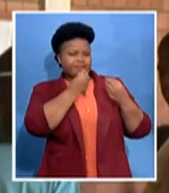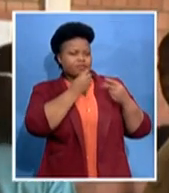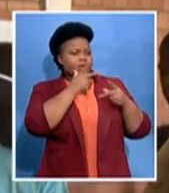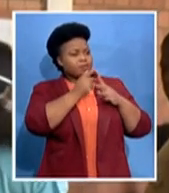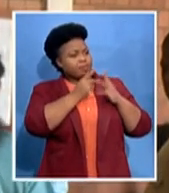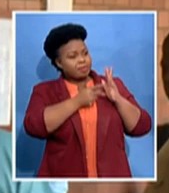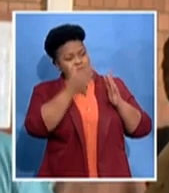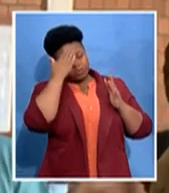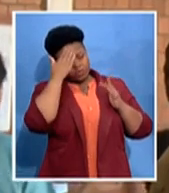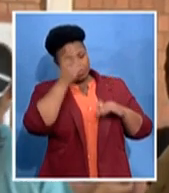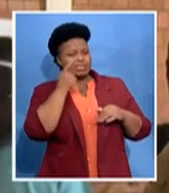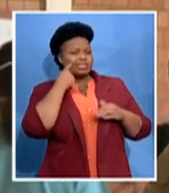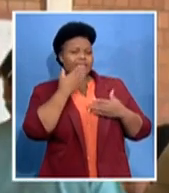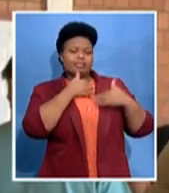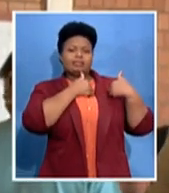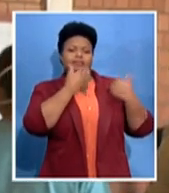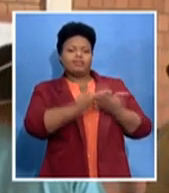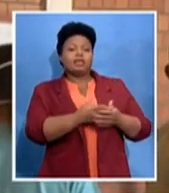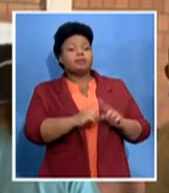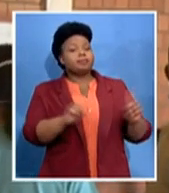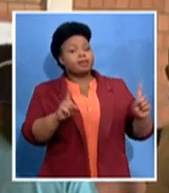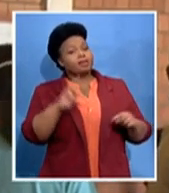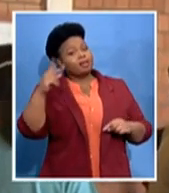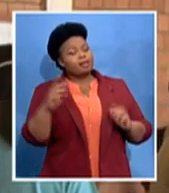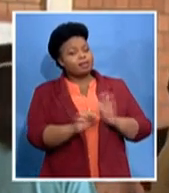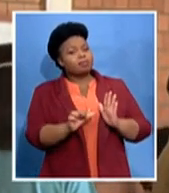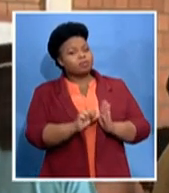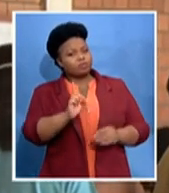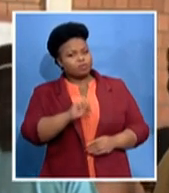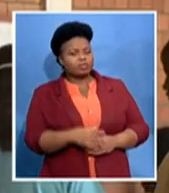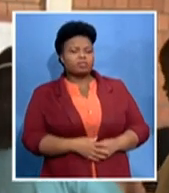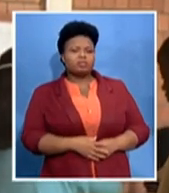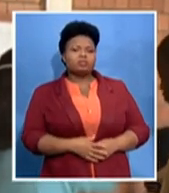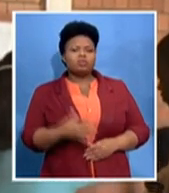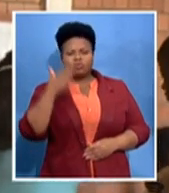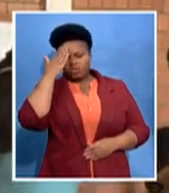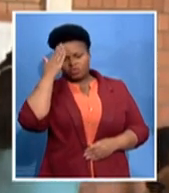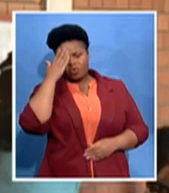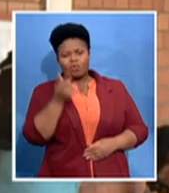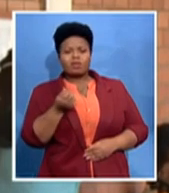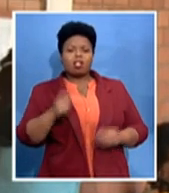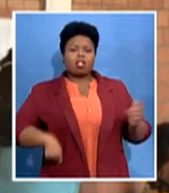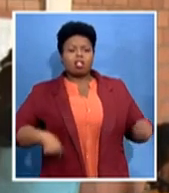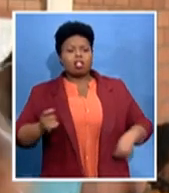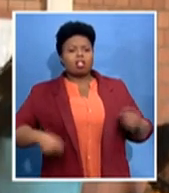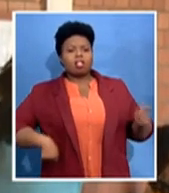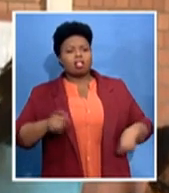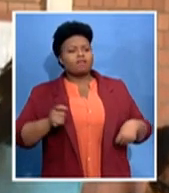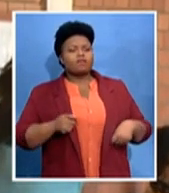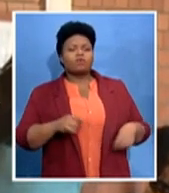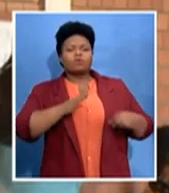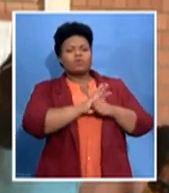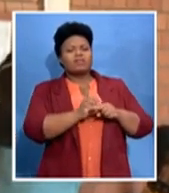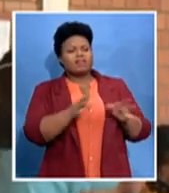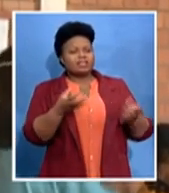important as well, the amount of money we spend on COVID will go down if we are vaccinated and we are safe from